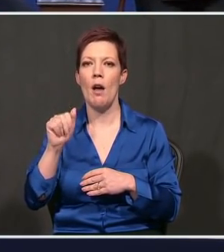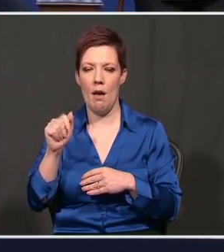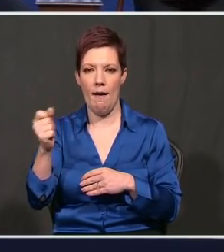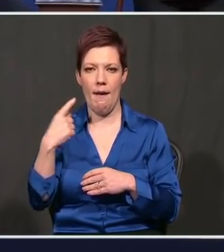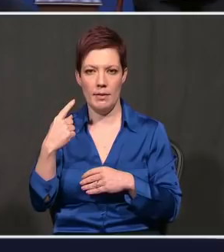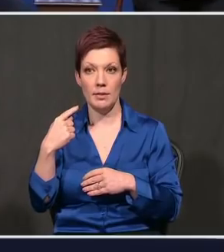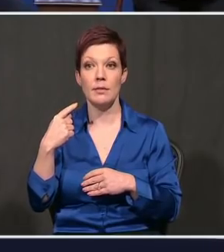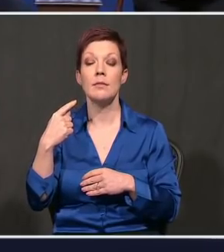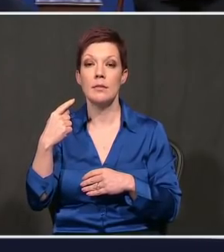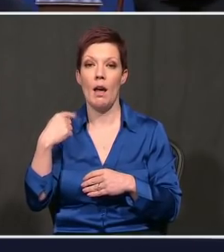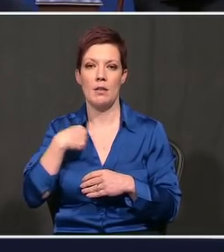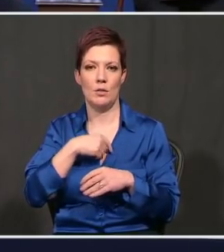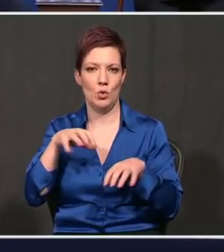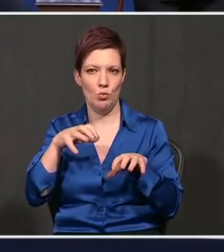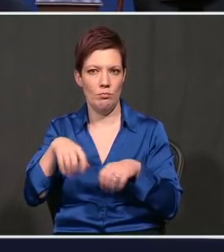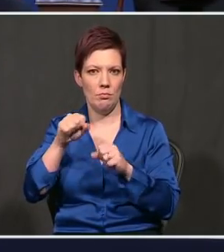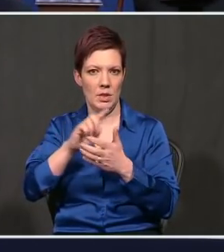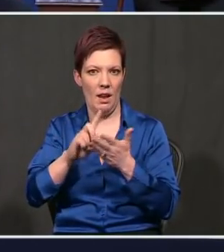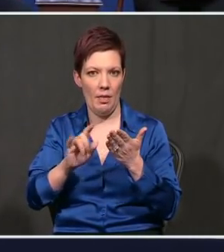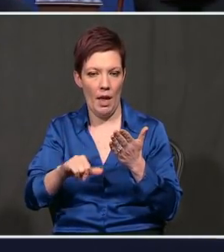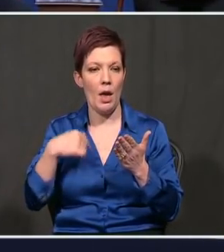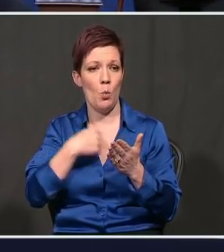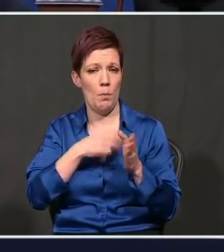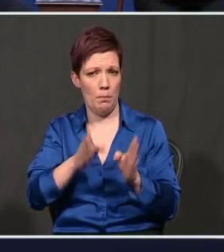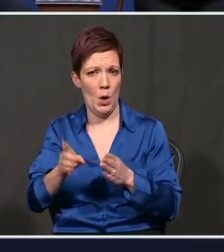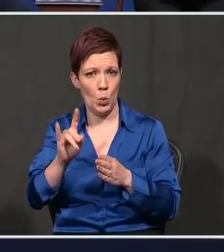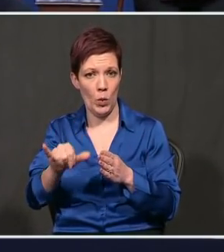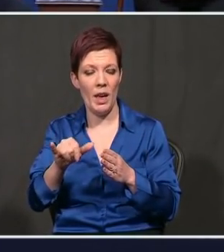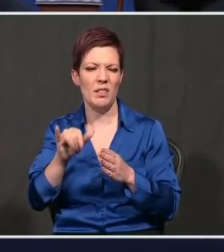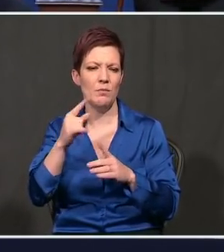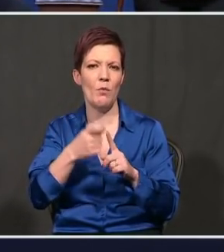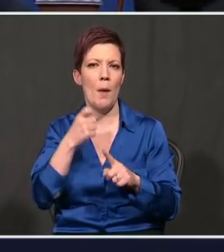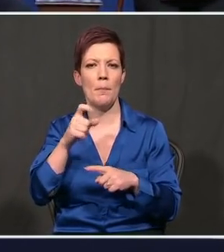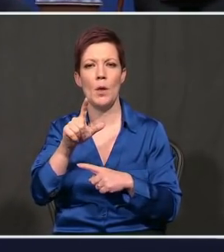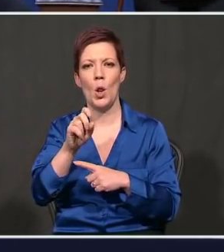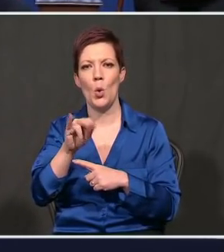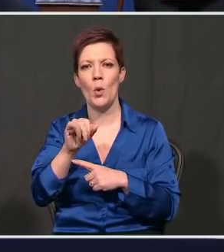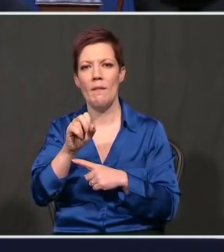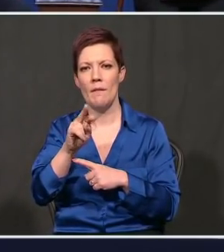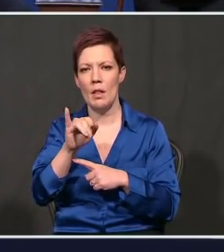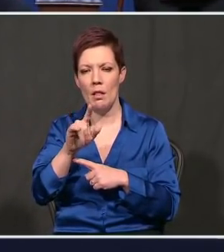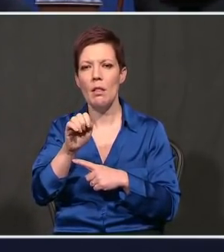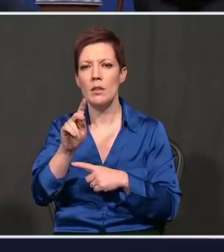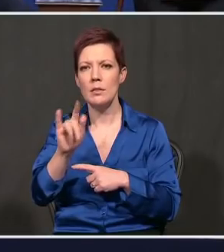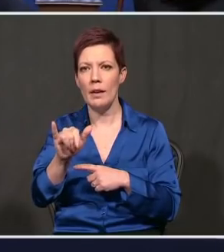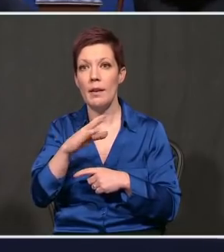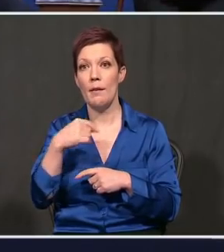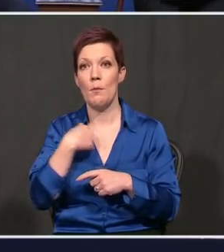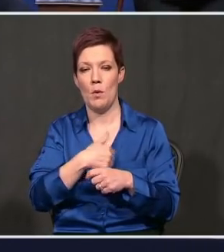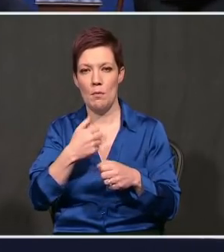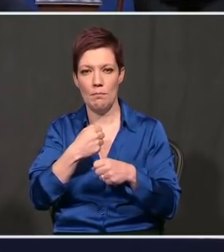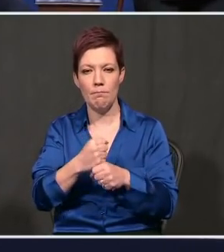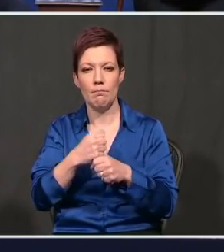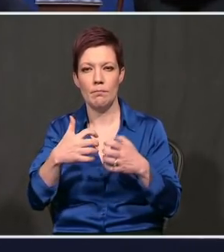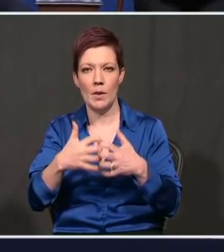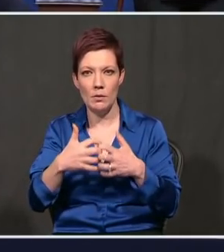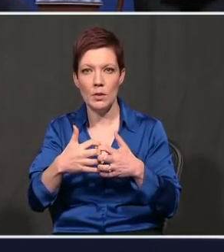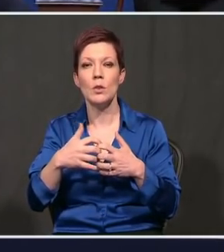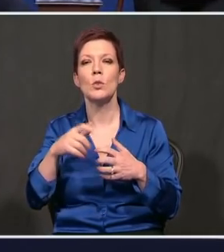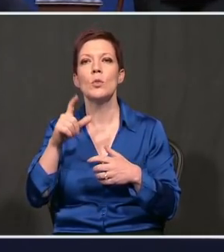this from Louisville, Kentucky. And on top, we will be manufacturing 24,000 pounds of dry ice per day.